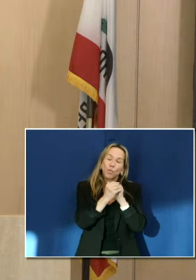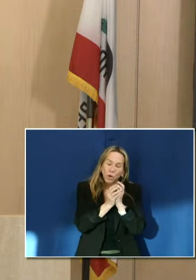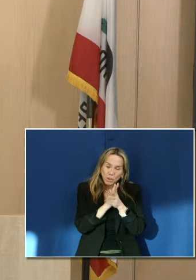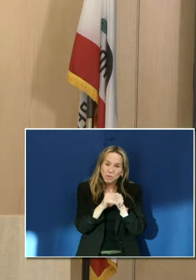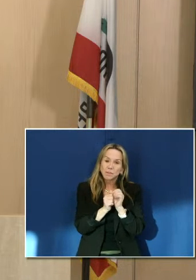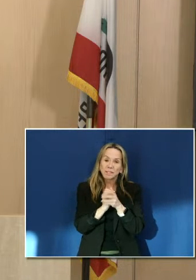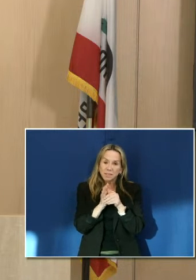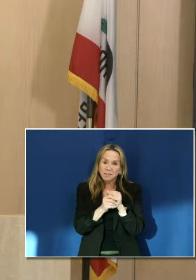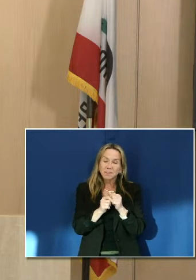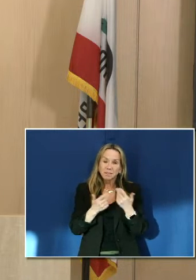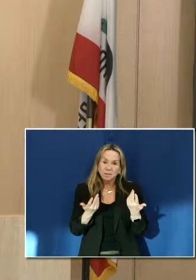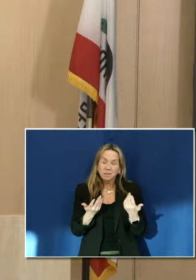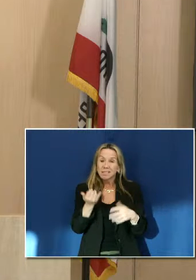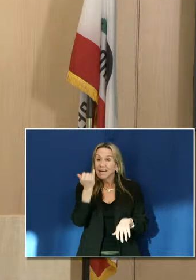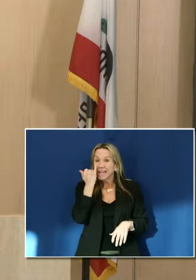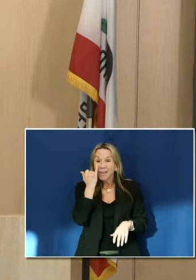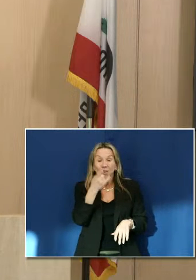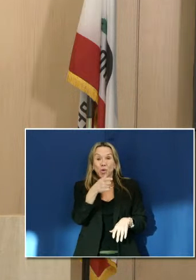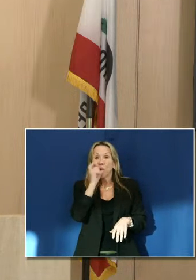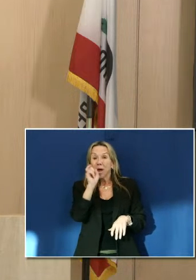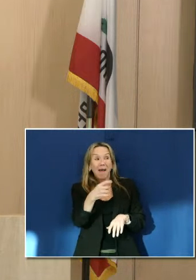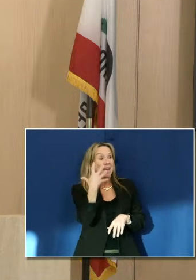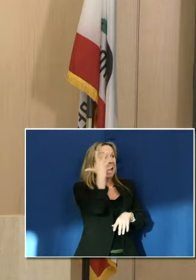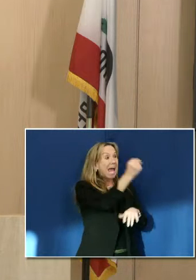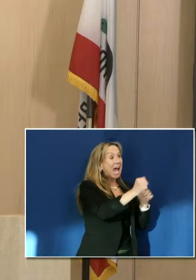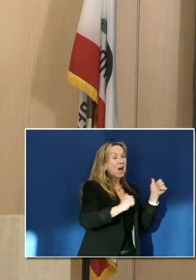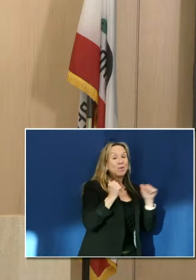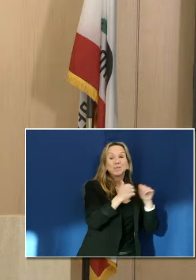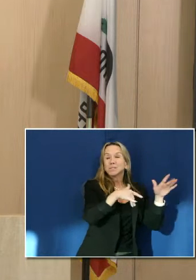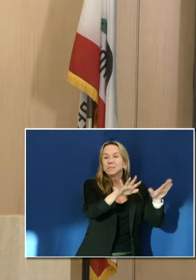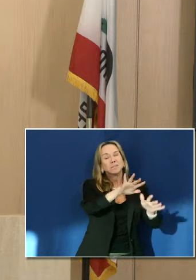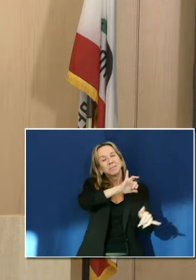hands. If you don't have to go out, don't.